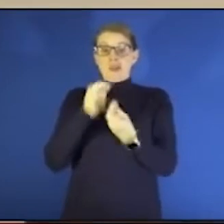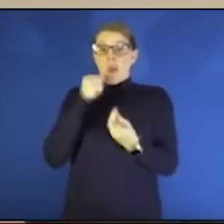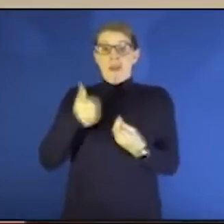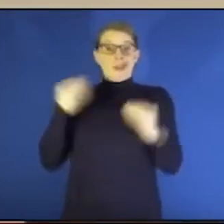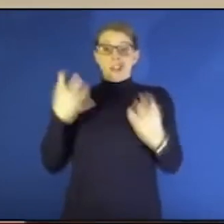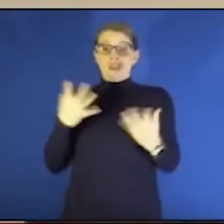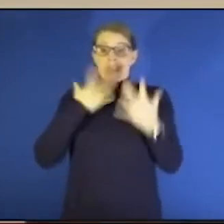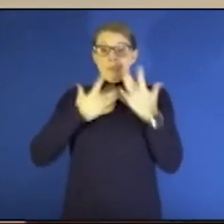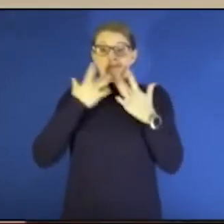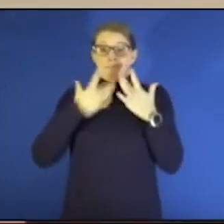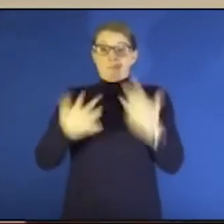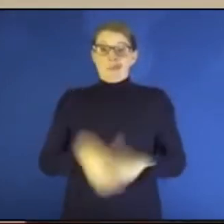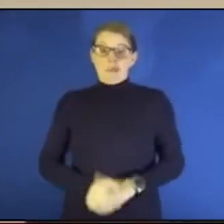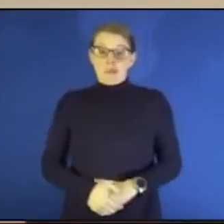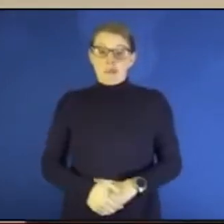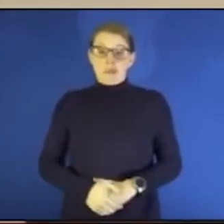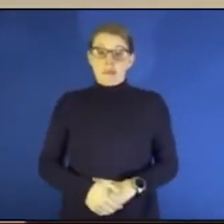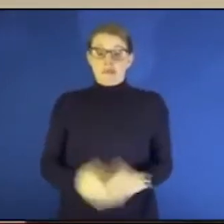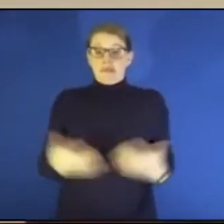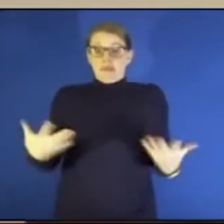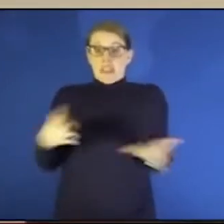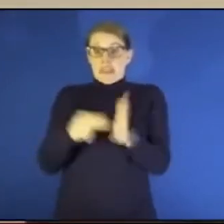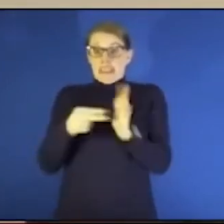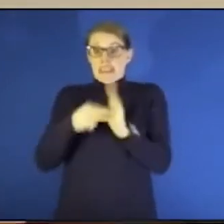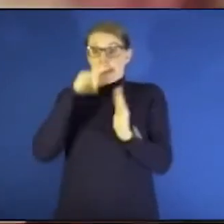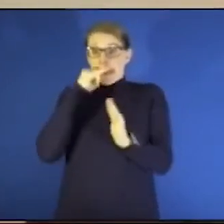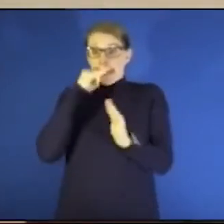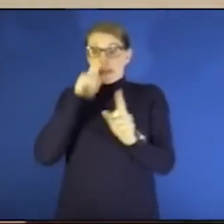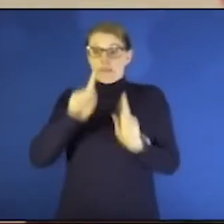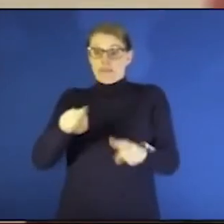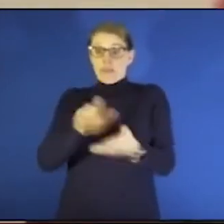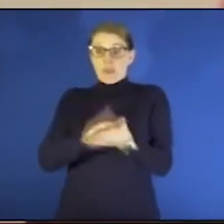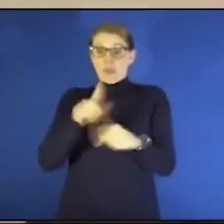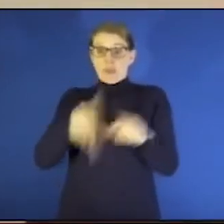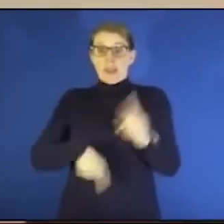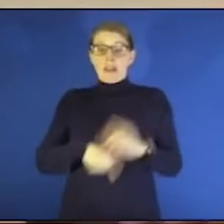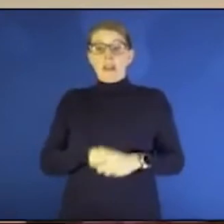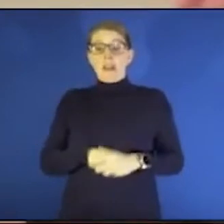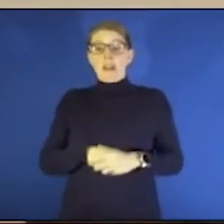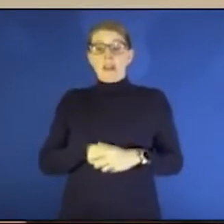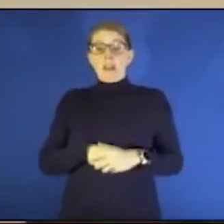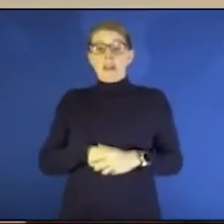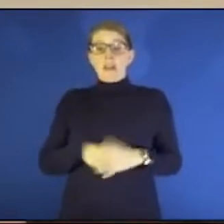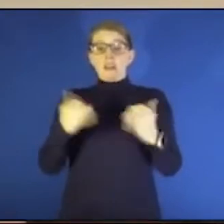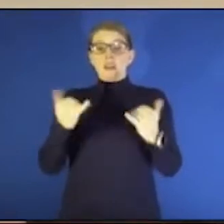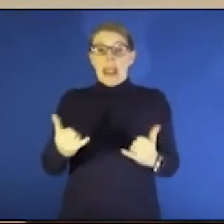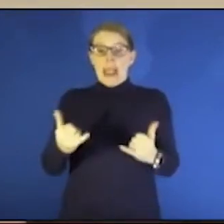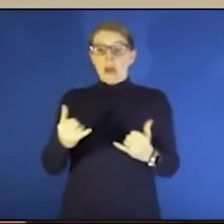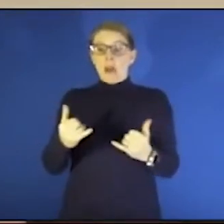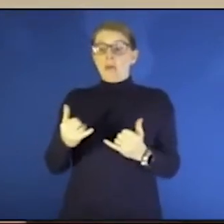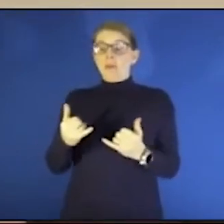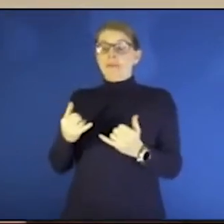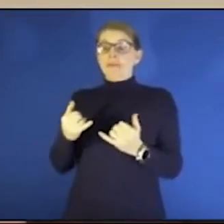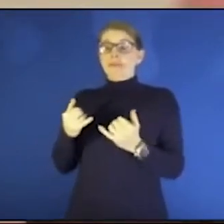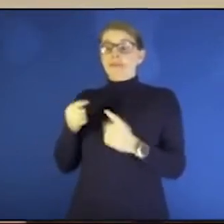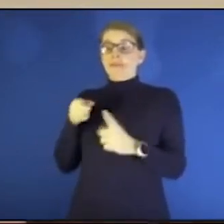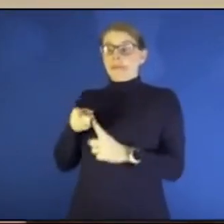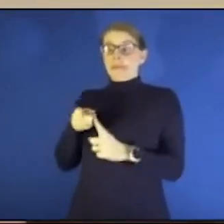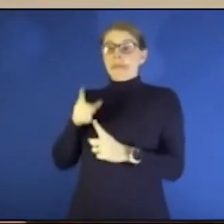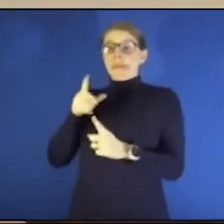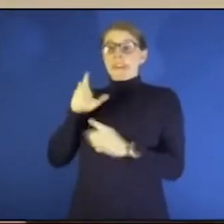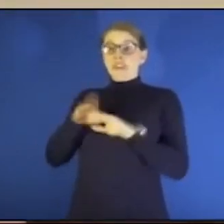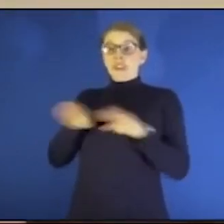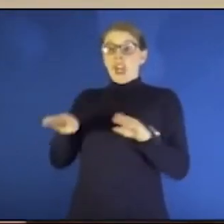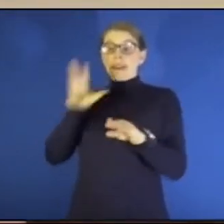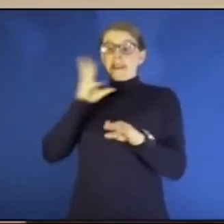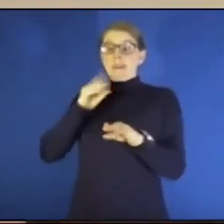so you can't have a kid in school. And so we're now right back re-traumatizing the kid with experience of what happened 18